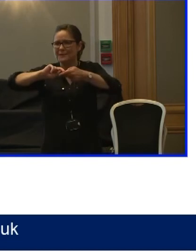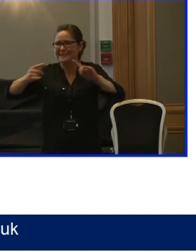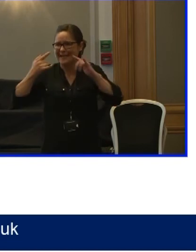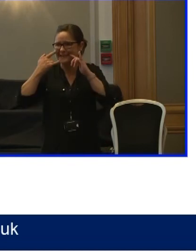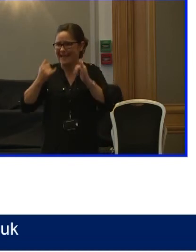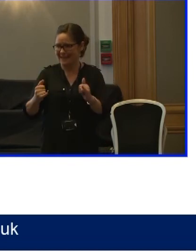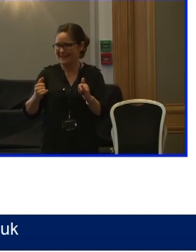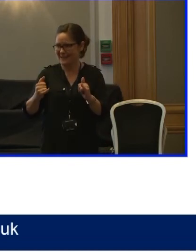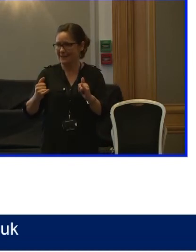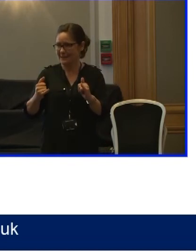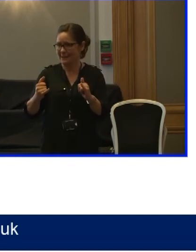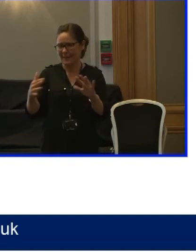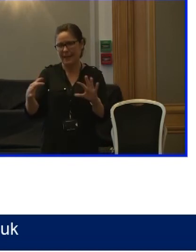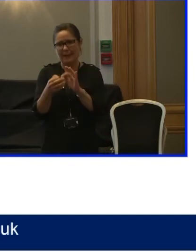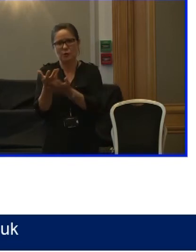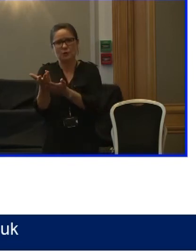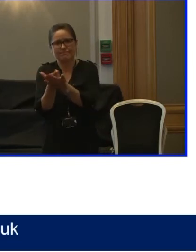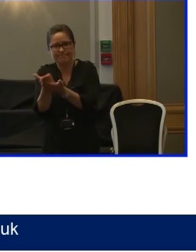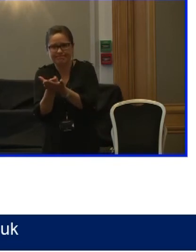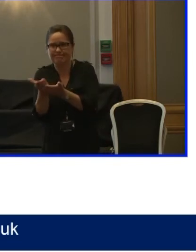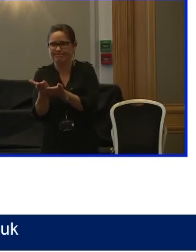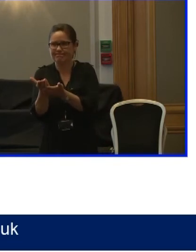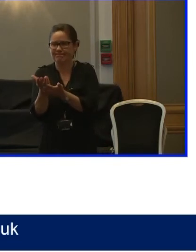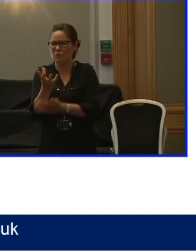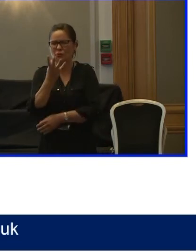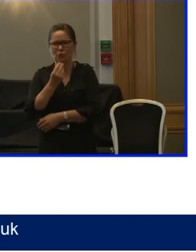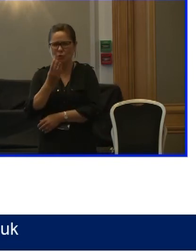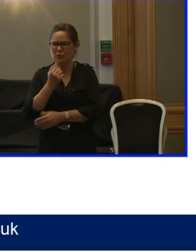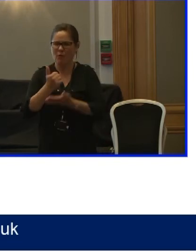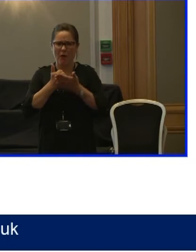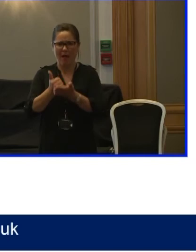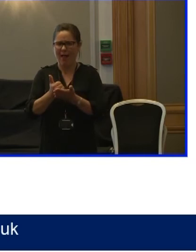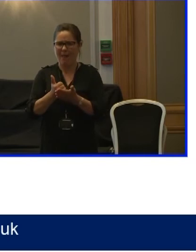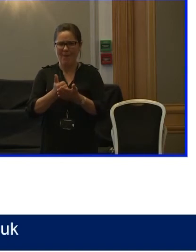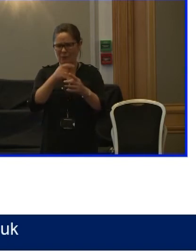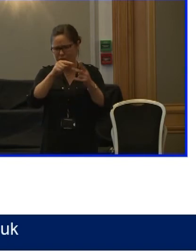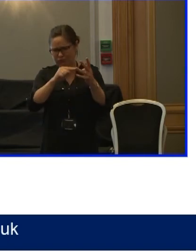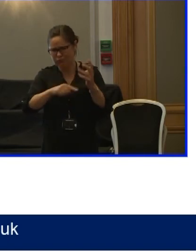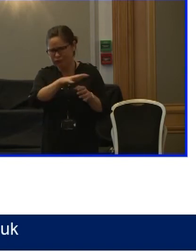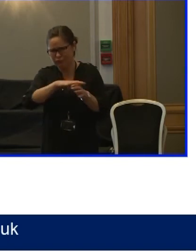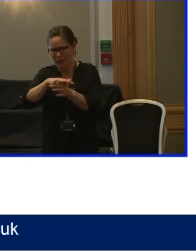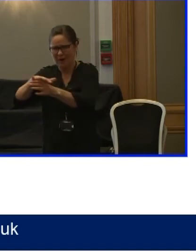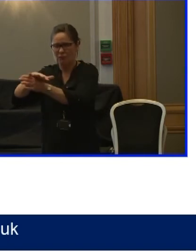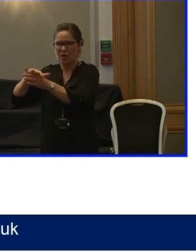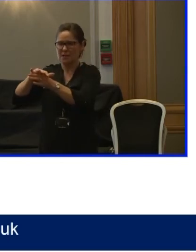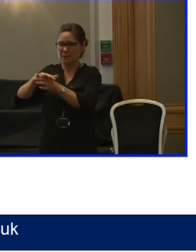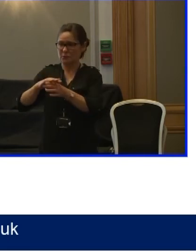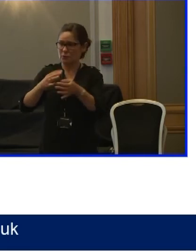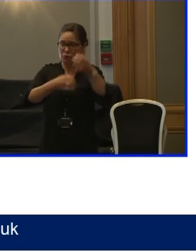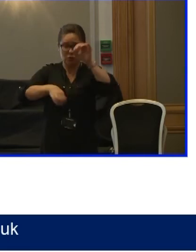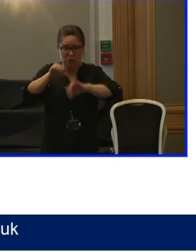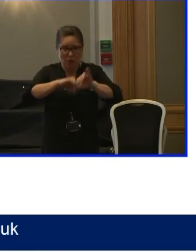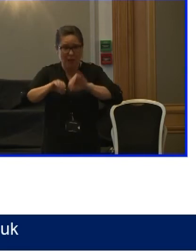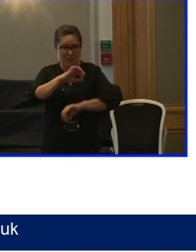or counselling. It helps in so many areas. In addition to the scientific benefits for researchers